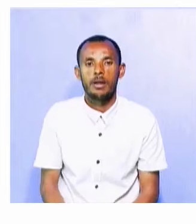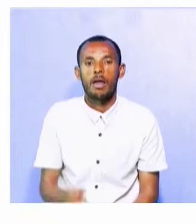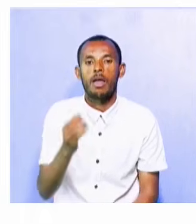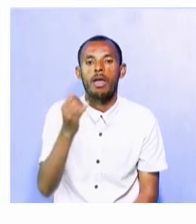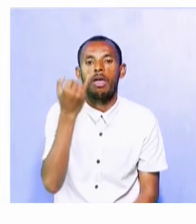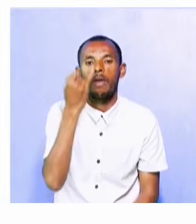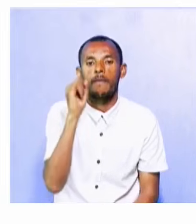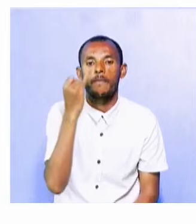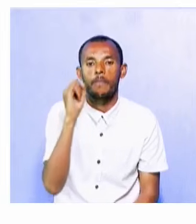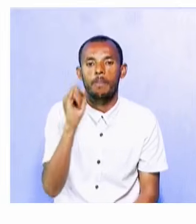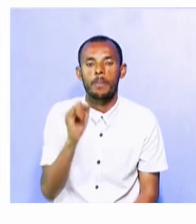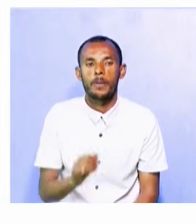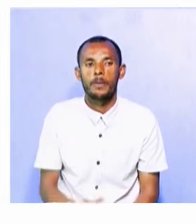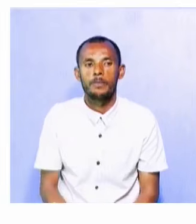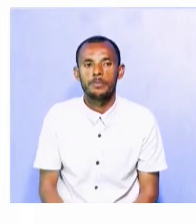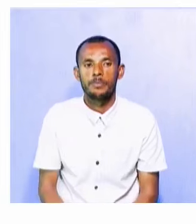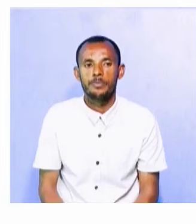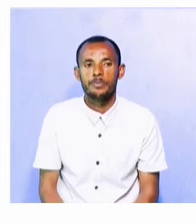if